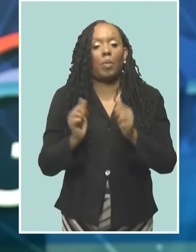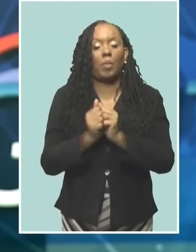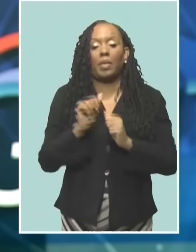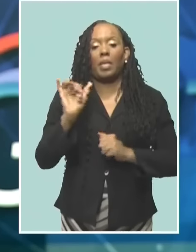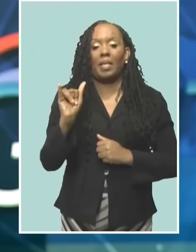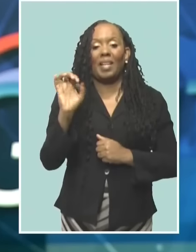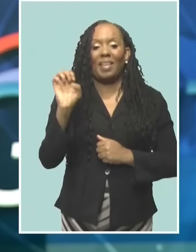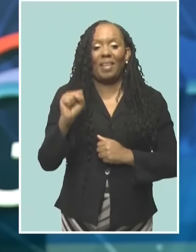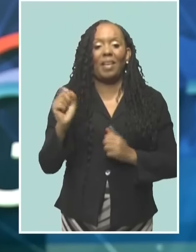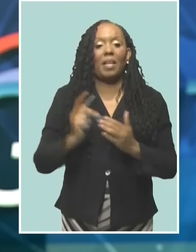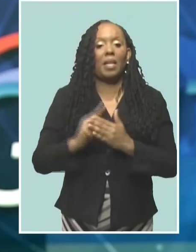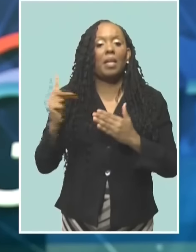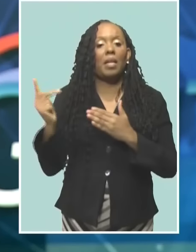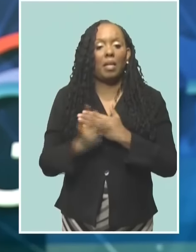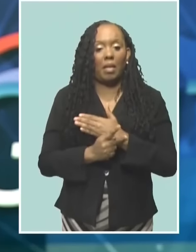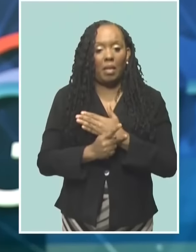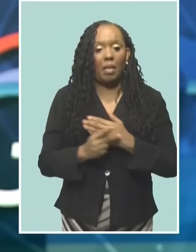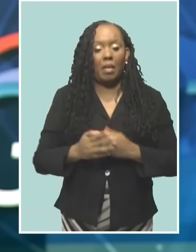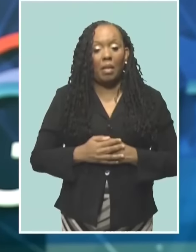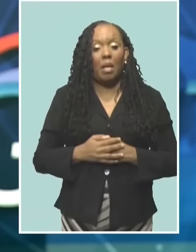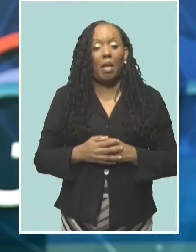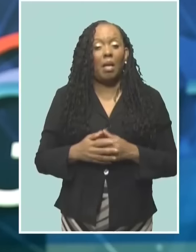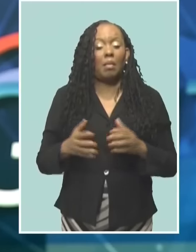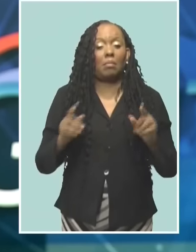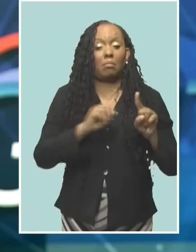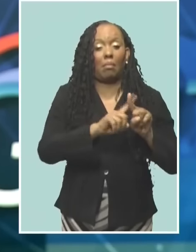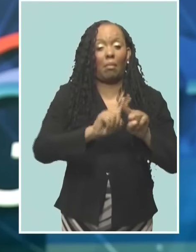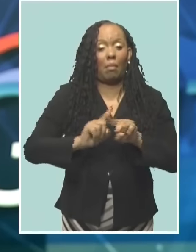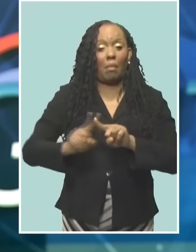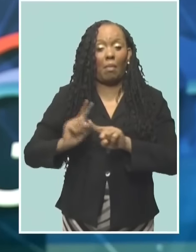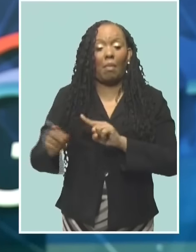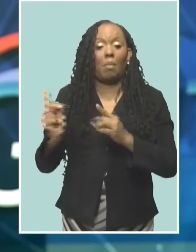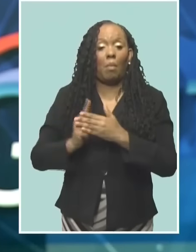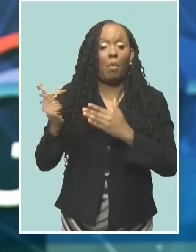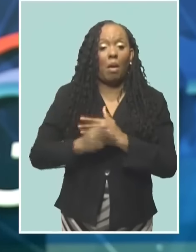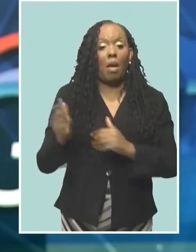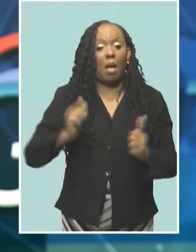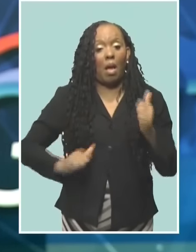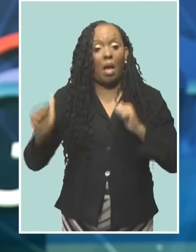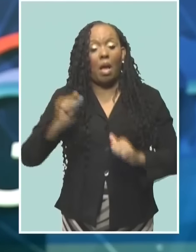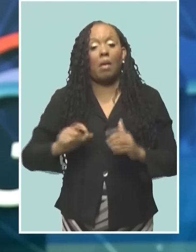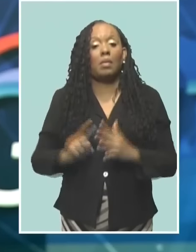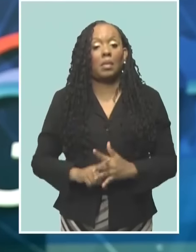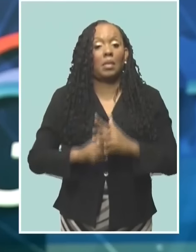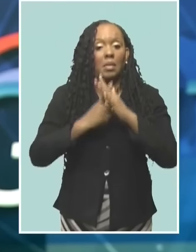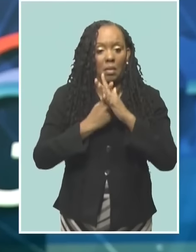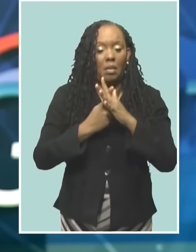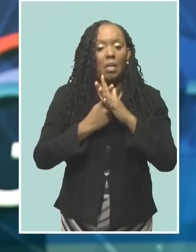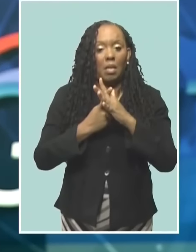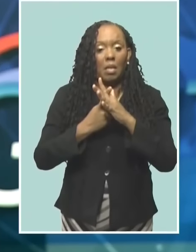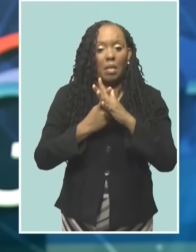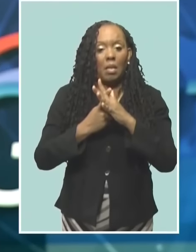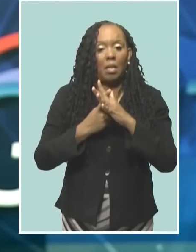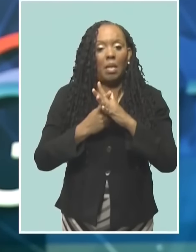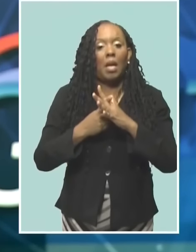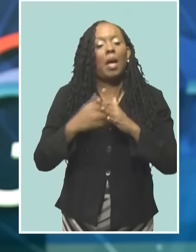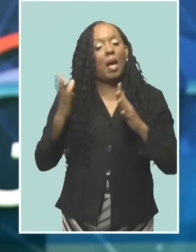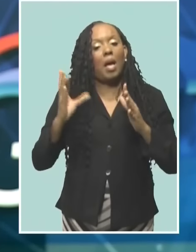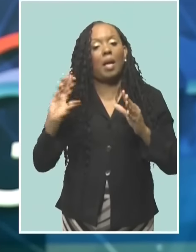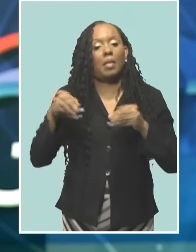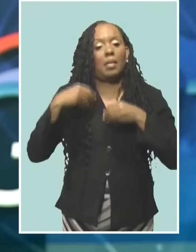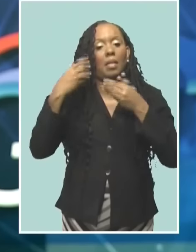Youth Entrepreneurship Scheme to mark Global Entrepreneurship Week 2024. A wide and varied program of activities has